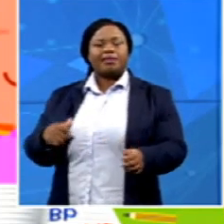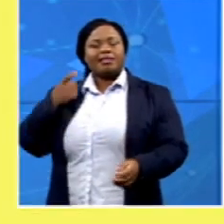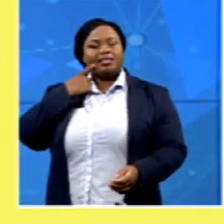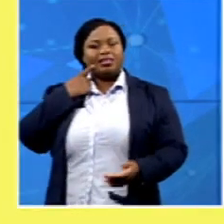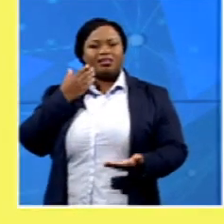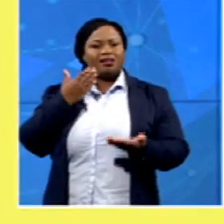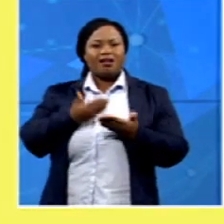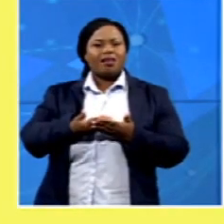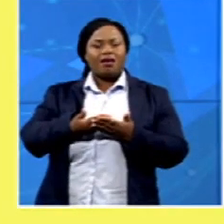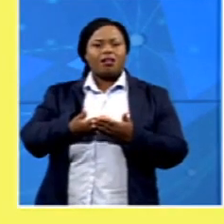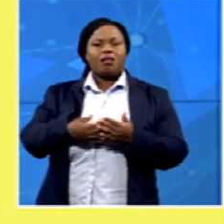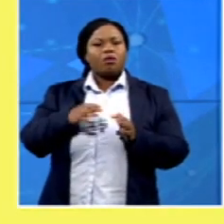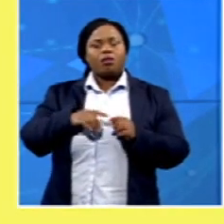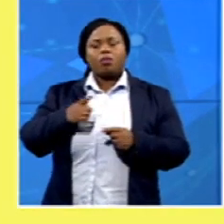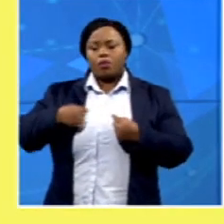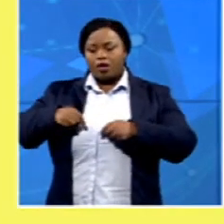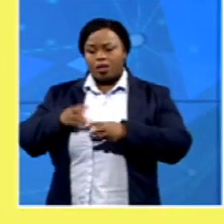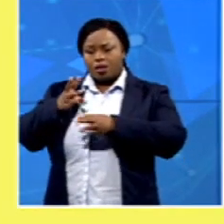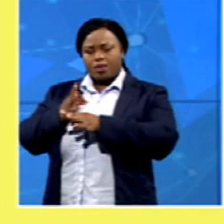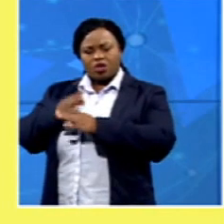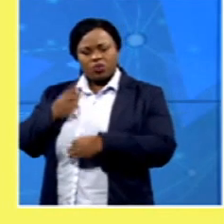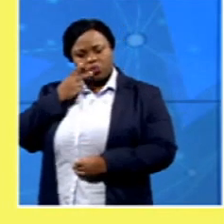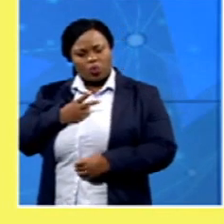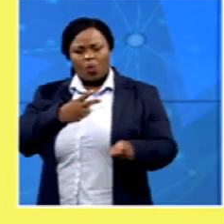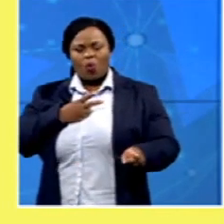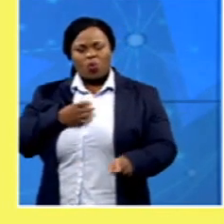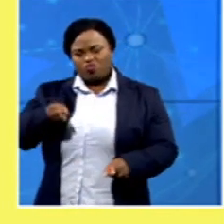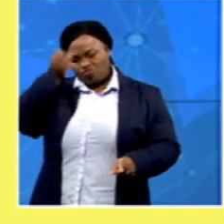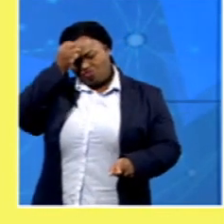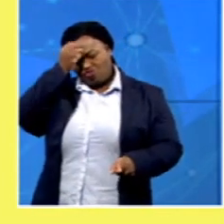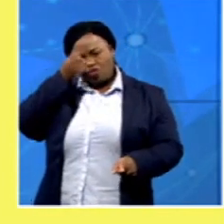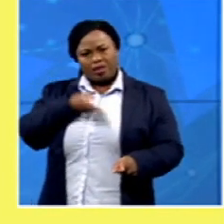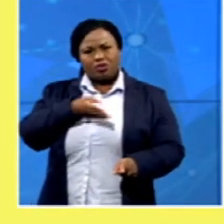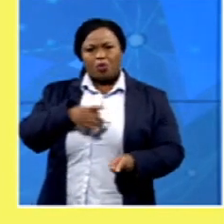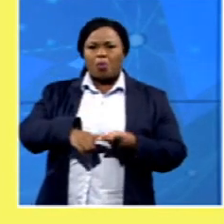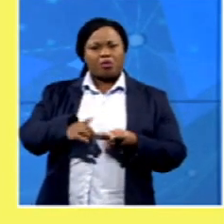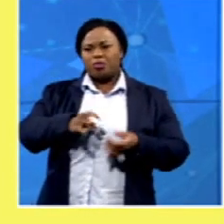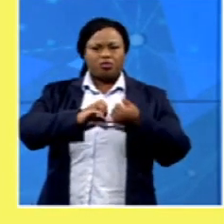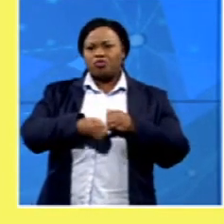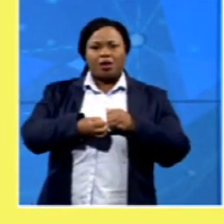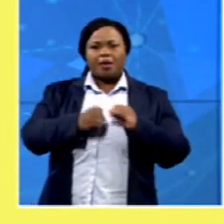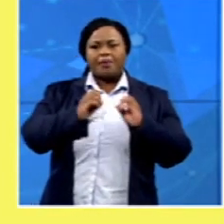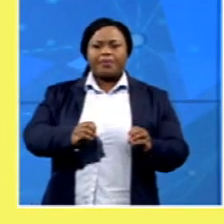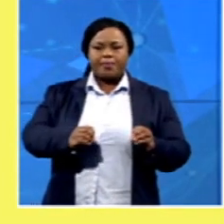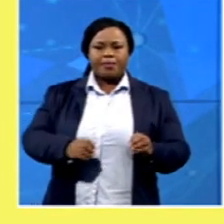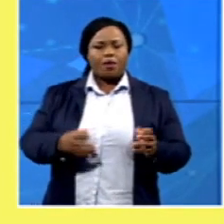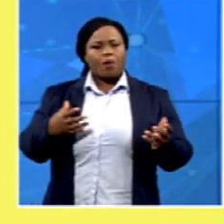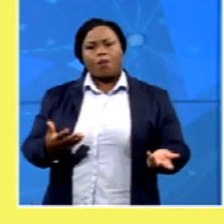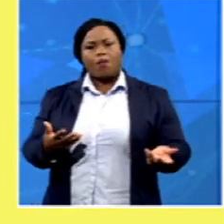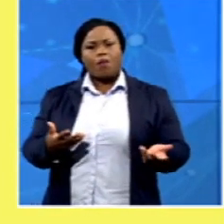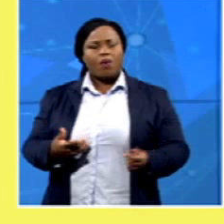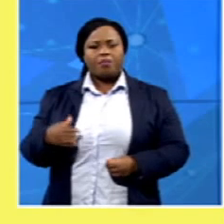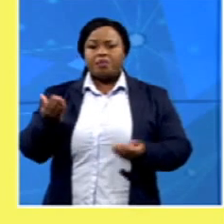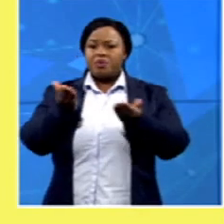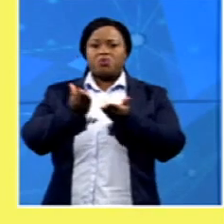And we as parents often seeing it as they're being stupid, or they're not trying hard enough, or the